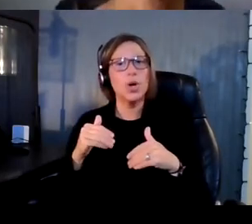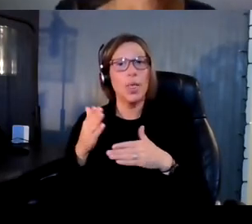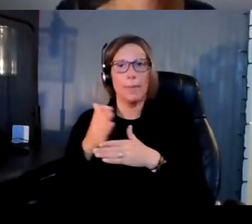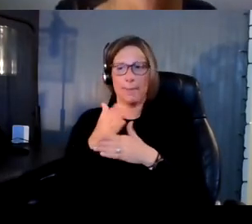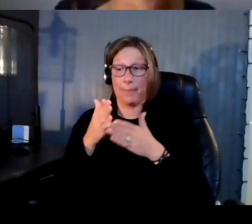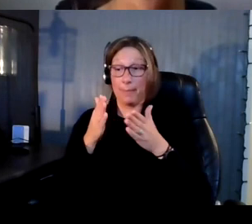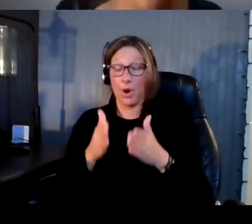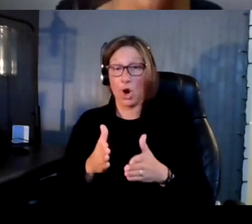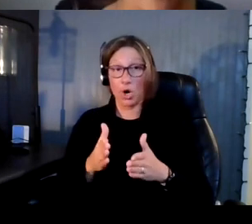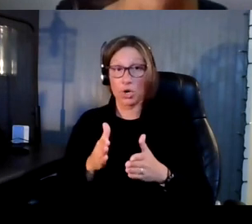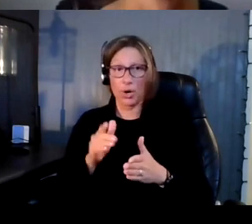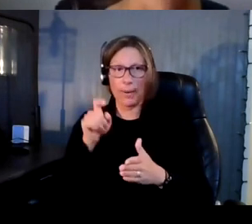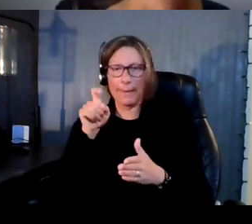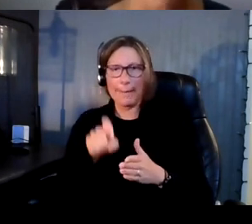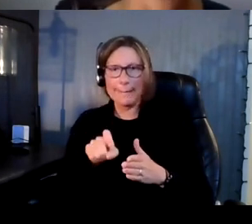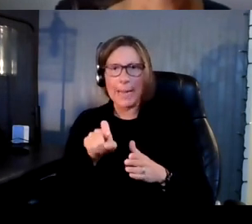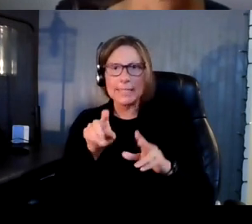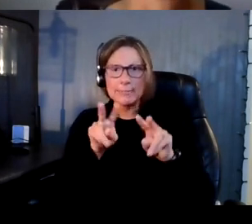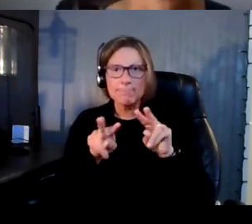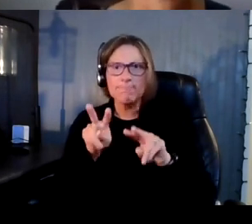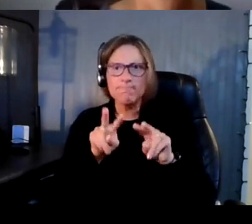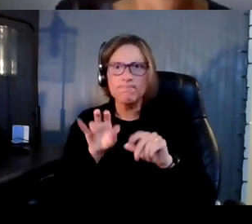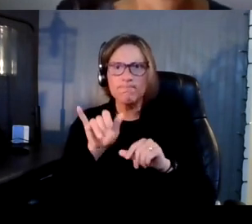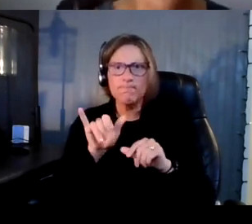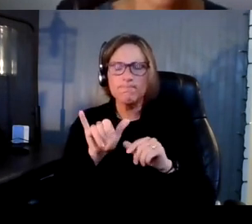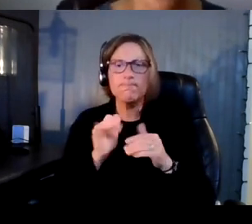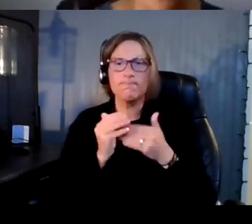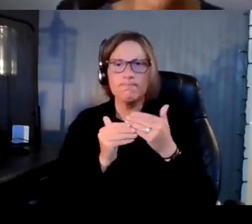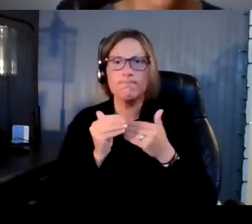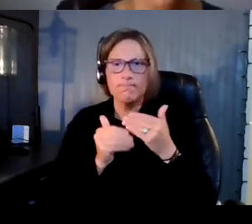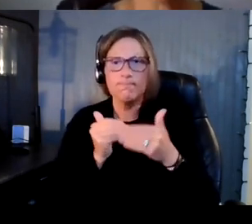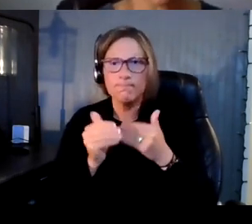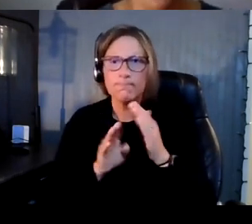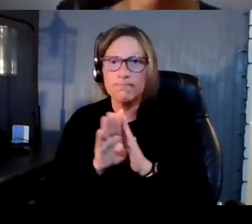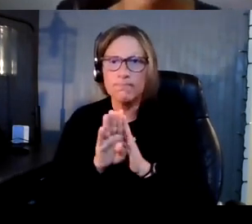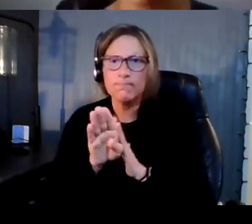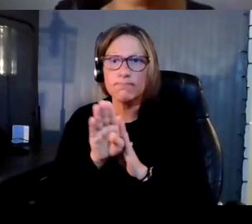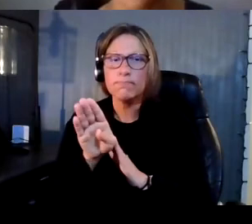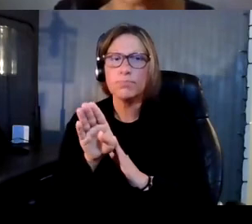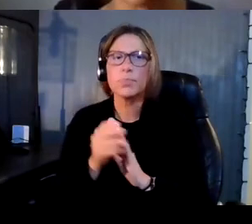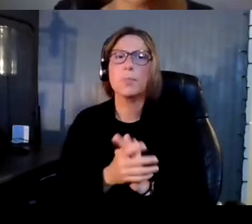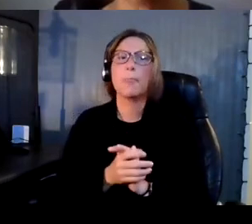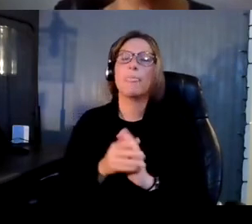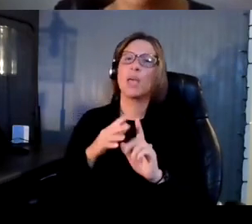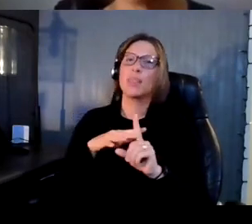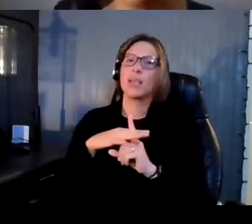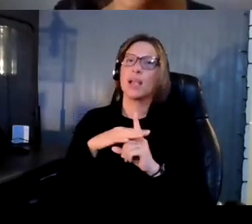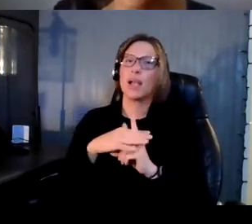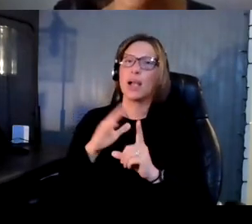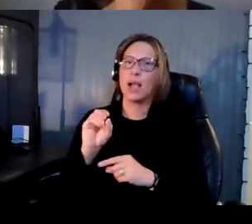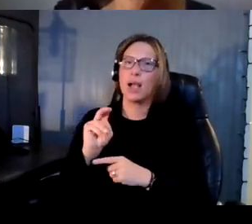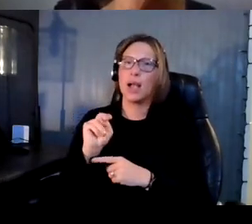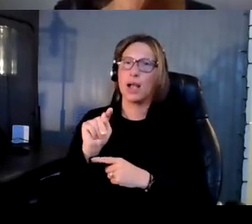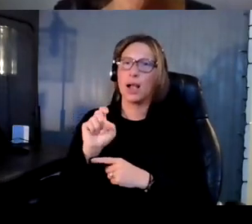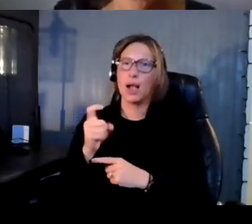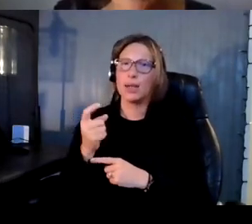are responsible for getting this up and moving and running. And the context of that interaction is just